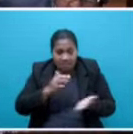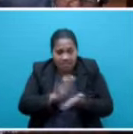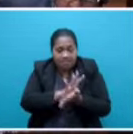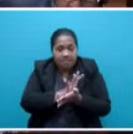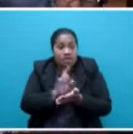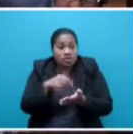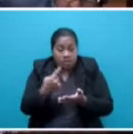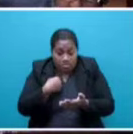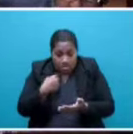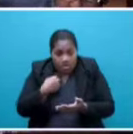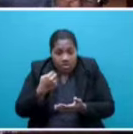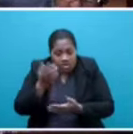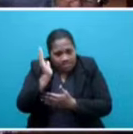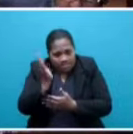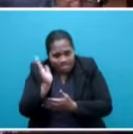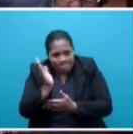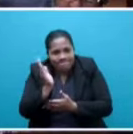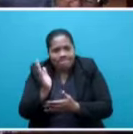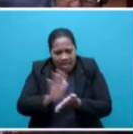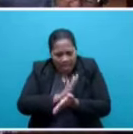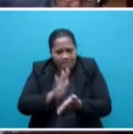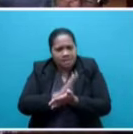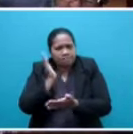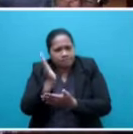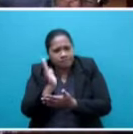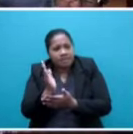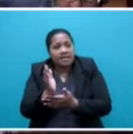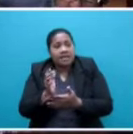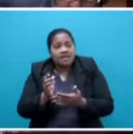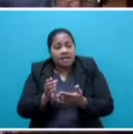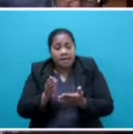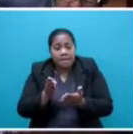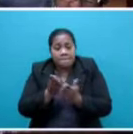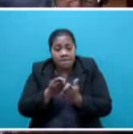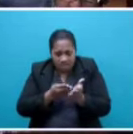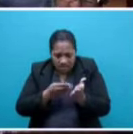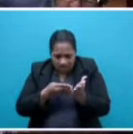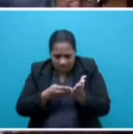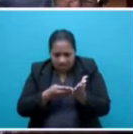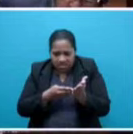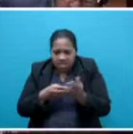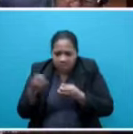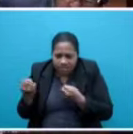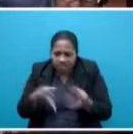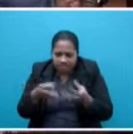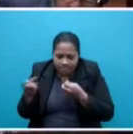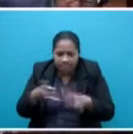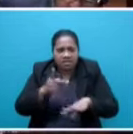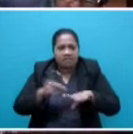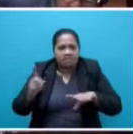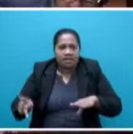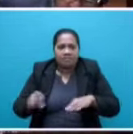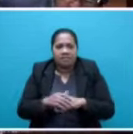previously, quite happy to present the number of bills that were presented in previous parliaments in one of their terms of government. Far